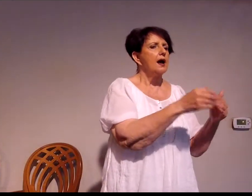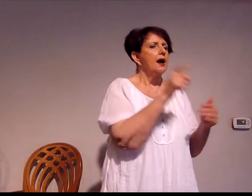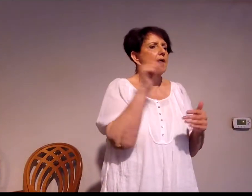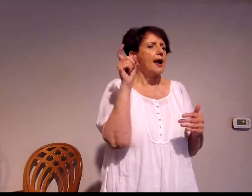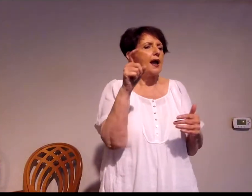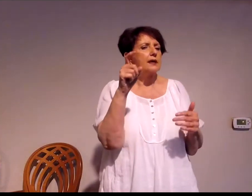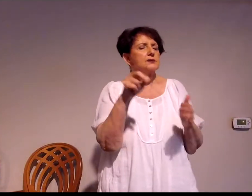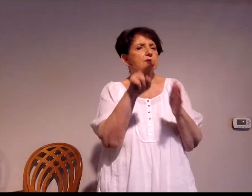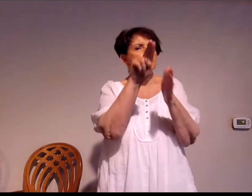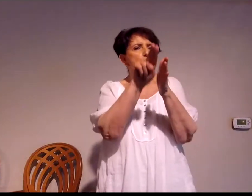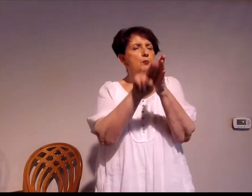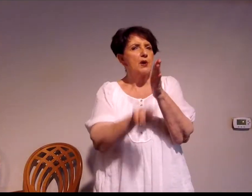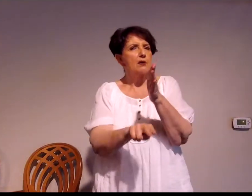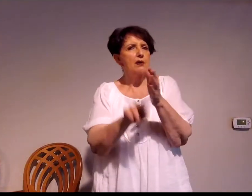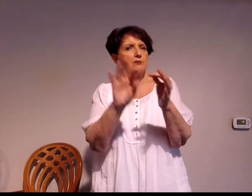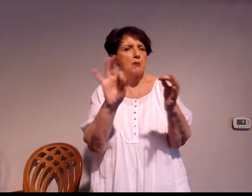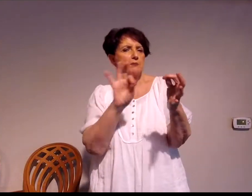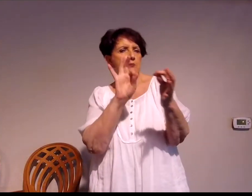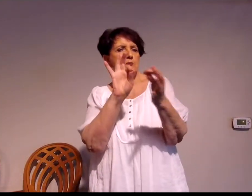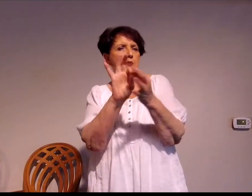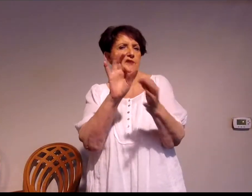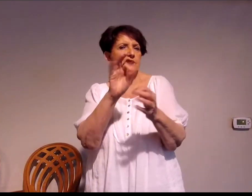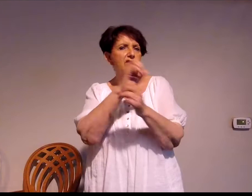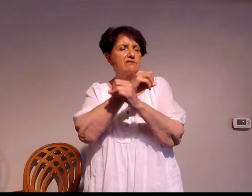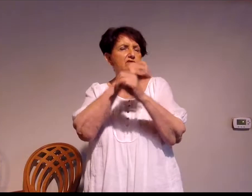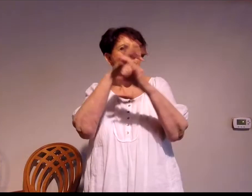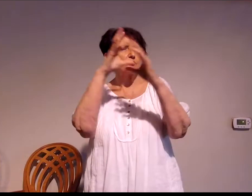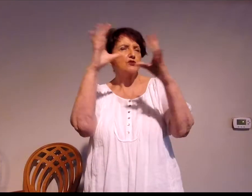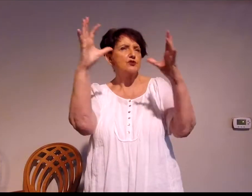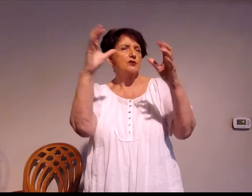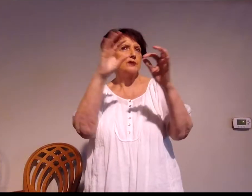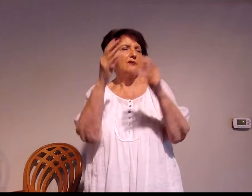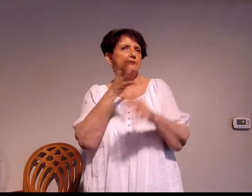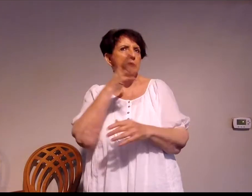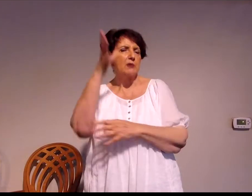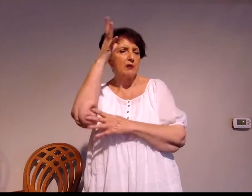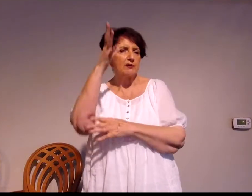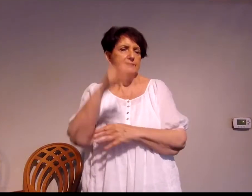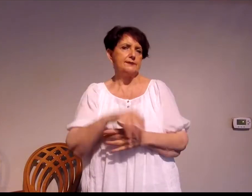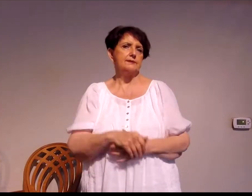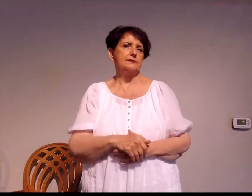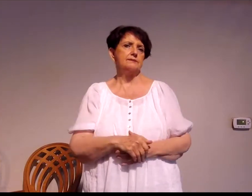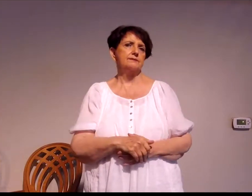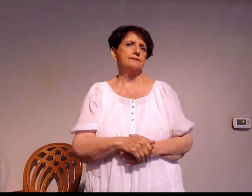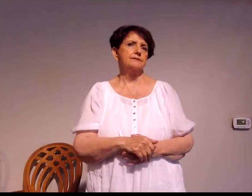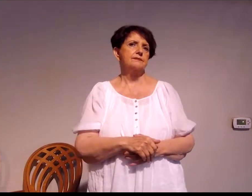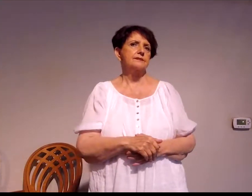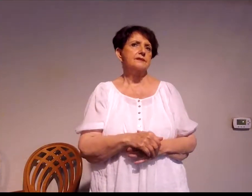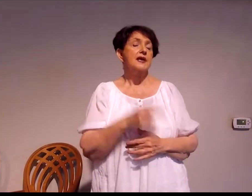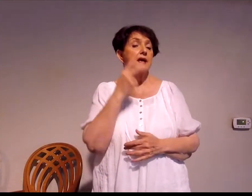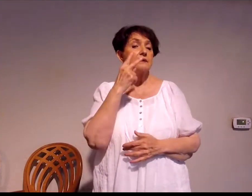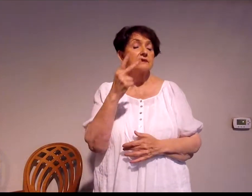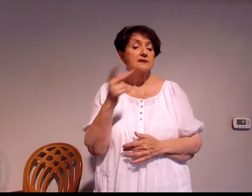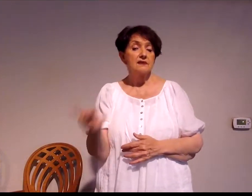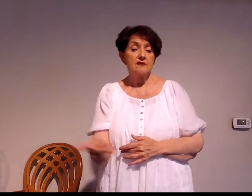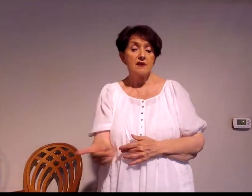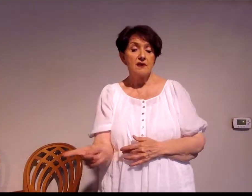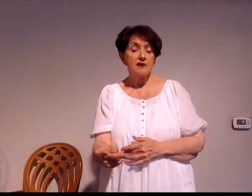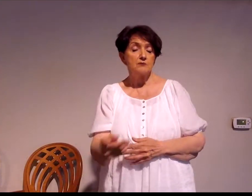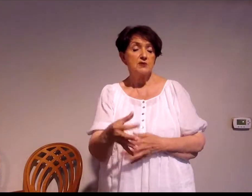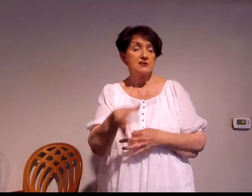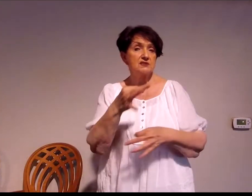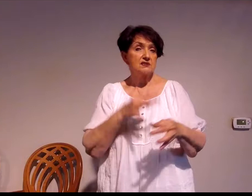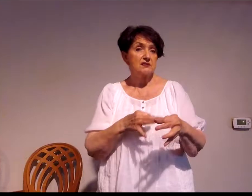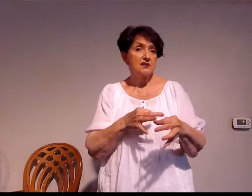my idealized version of my parents and see them instead as